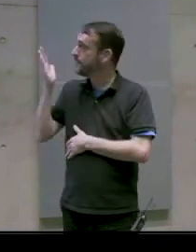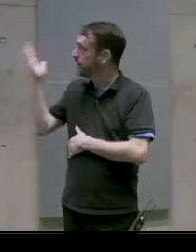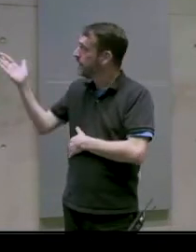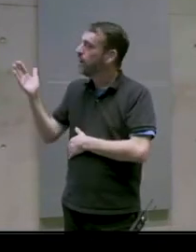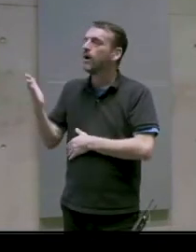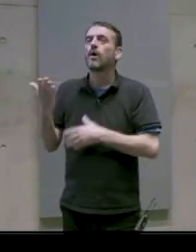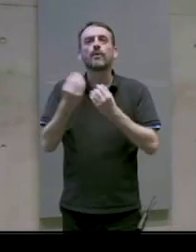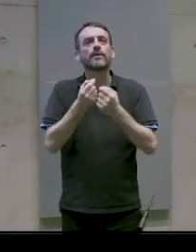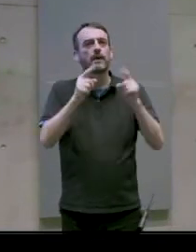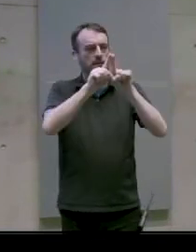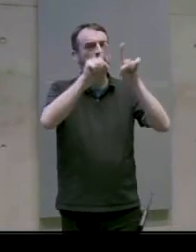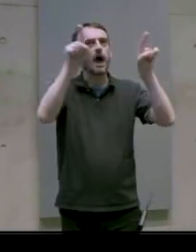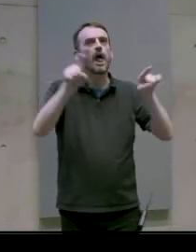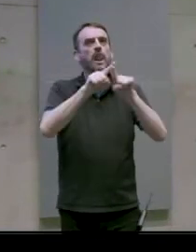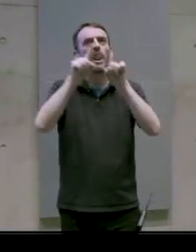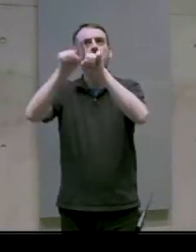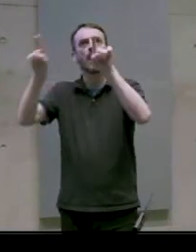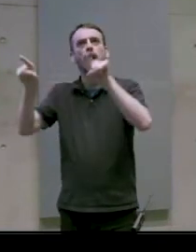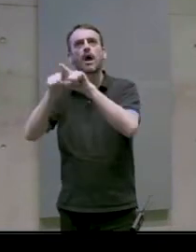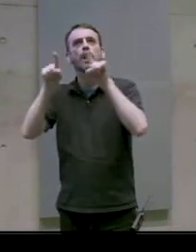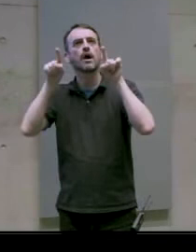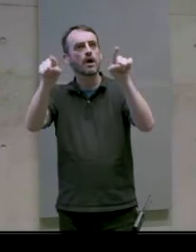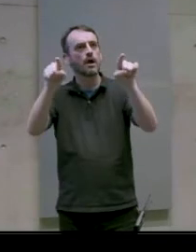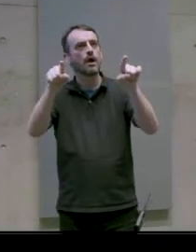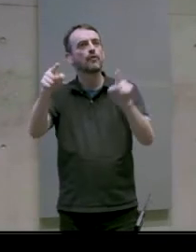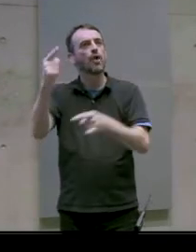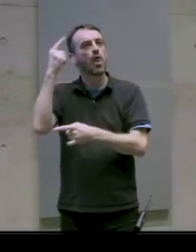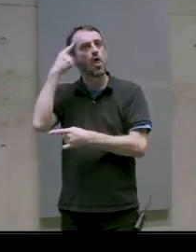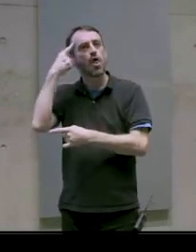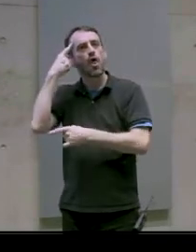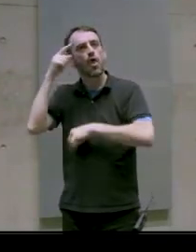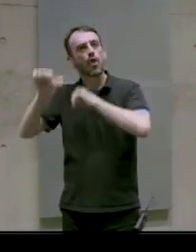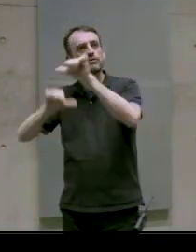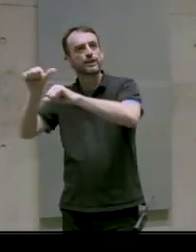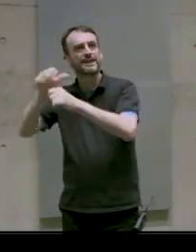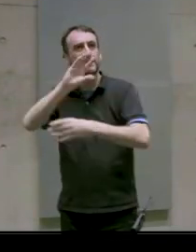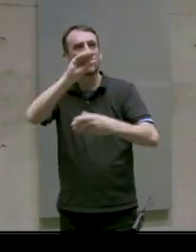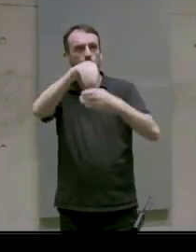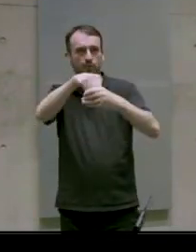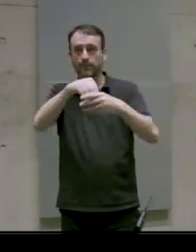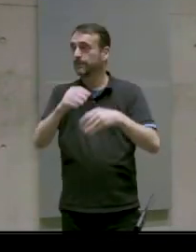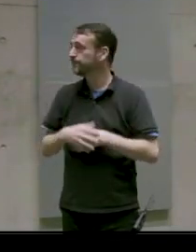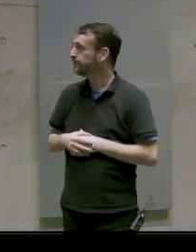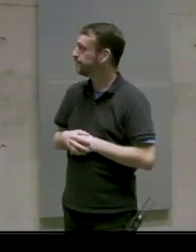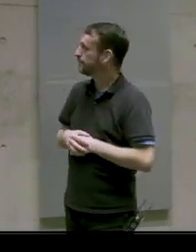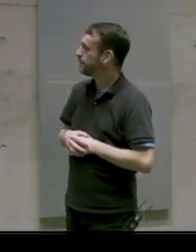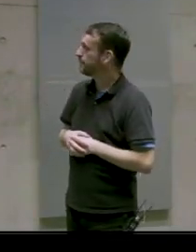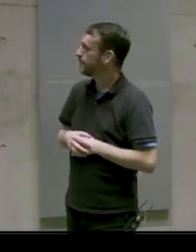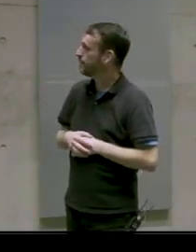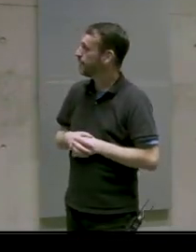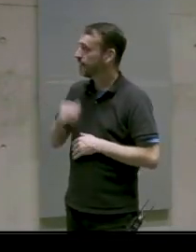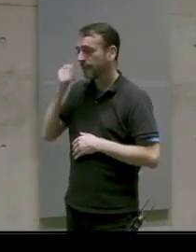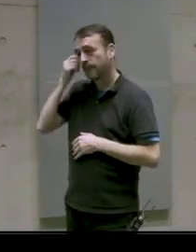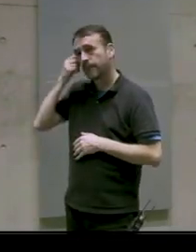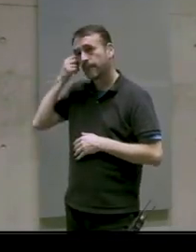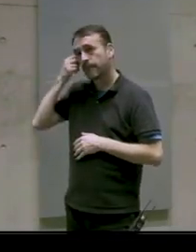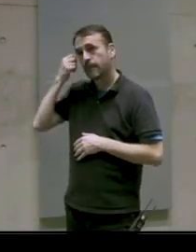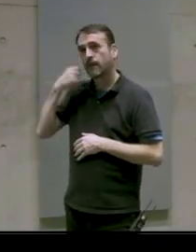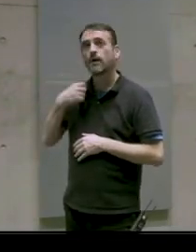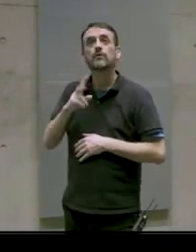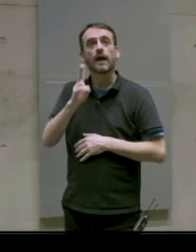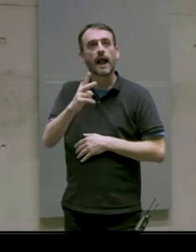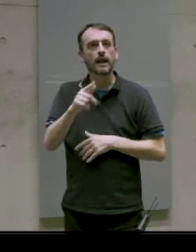tiles of logic that you put into your flowchart. I'll give you a very, he's going to do another little